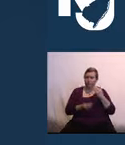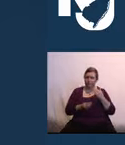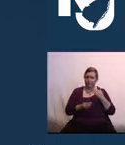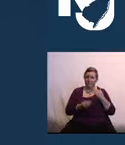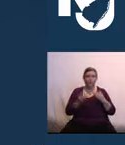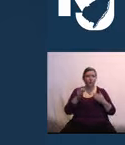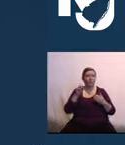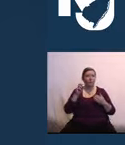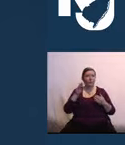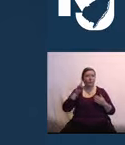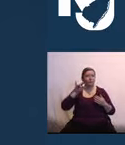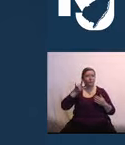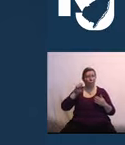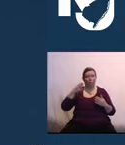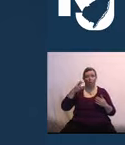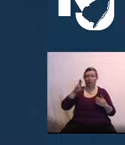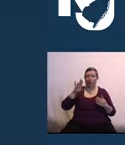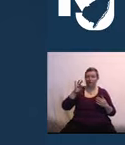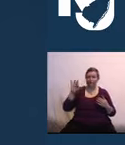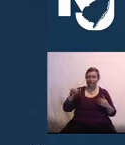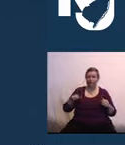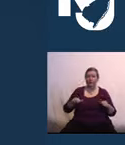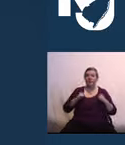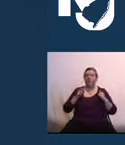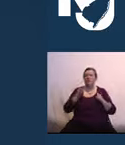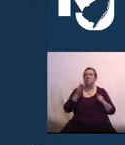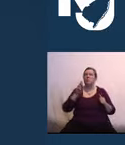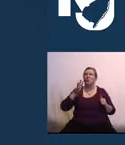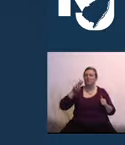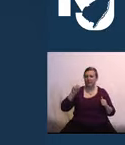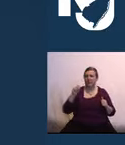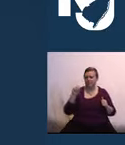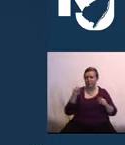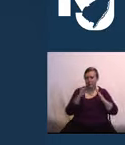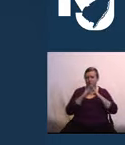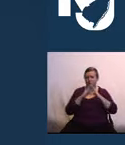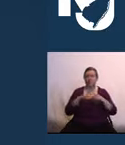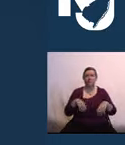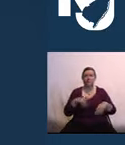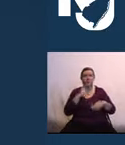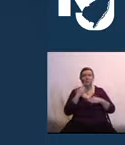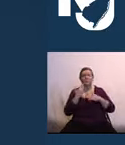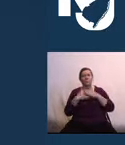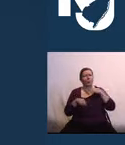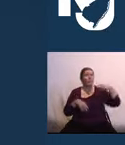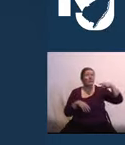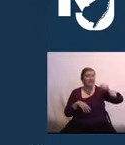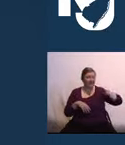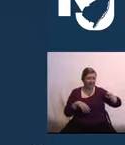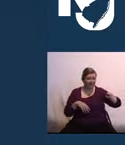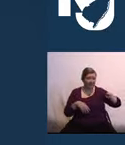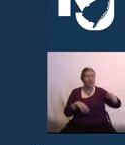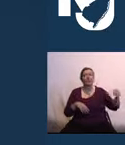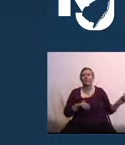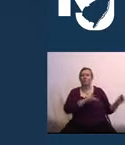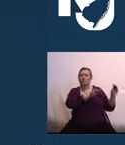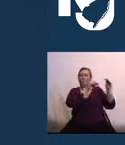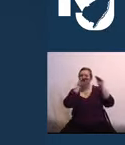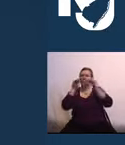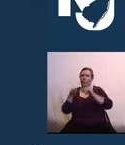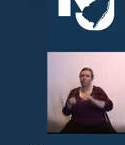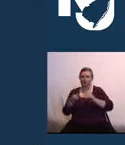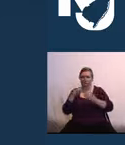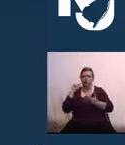a longtime Morristown resident. Bob was born across the river in Pennsylvania, but graduated from Passaic Valley High in